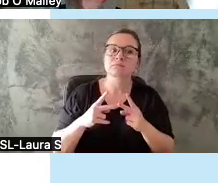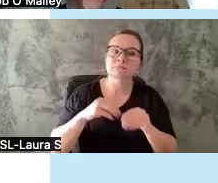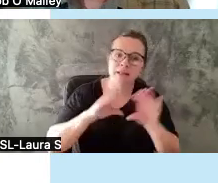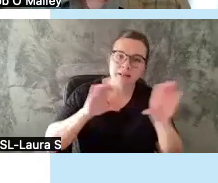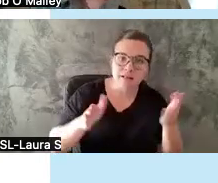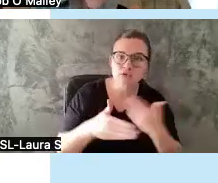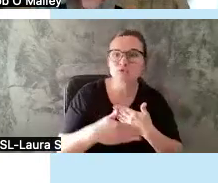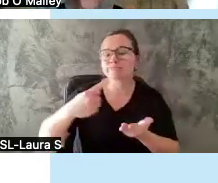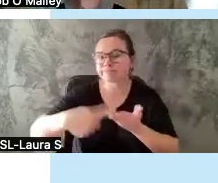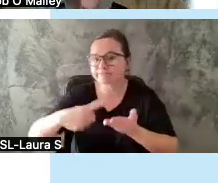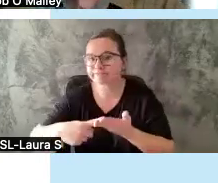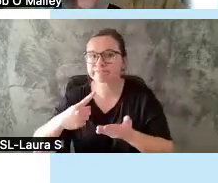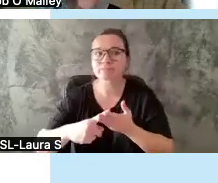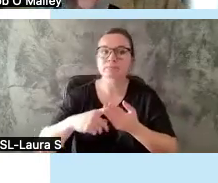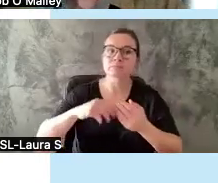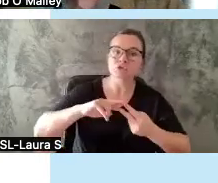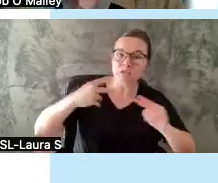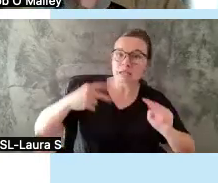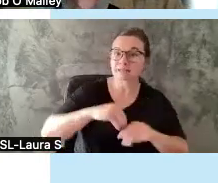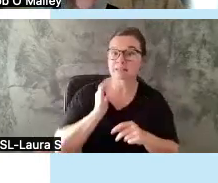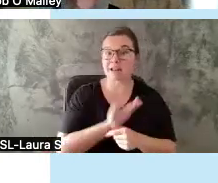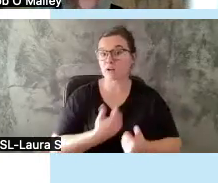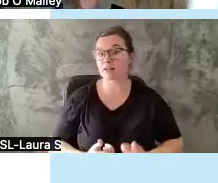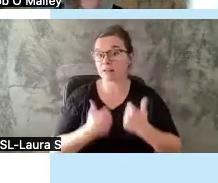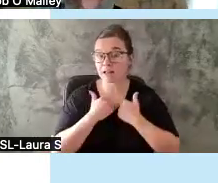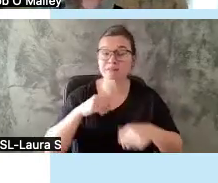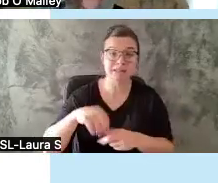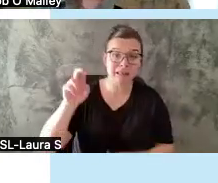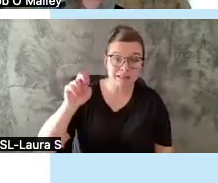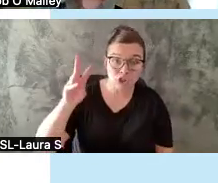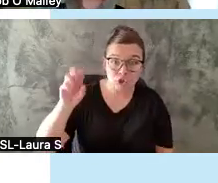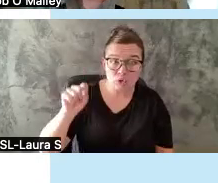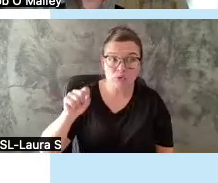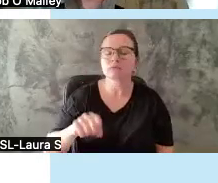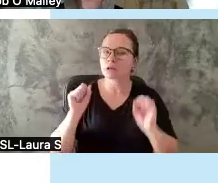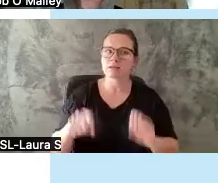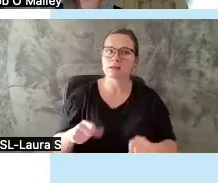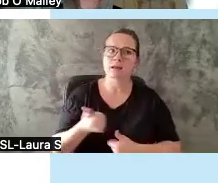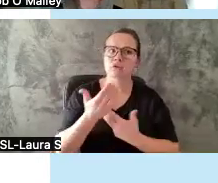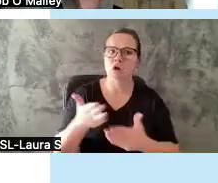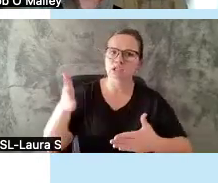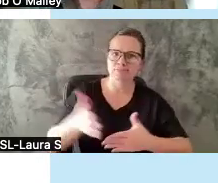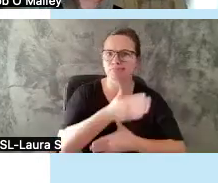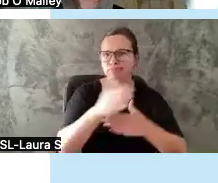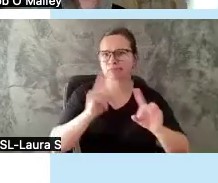classrooms about genetics in our lives or genetics in the news, things like that, it can provoke a pretty wide range of